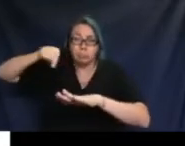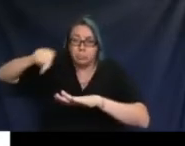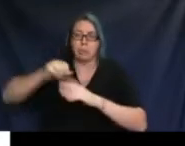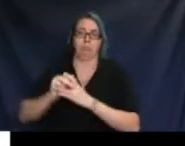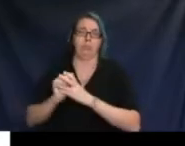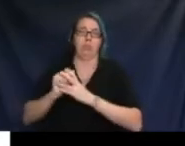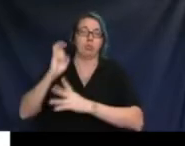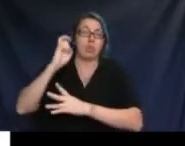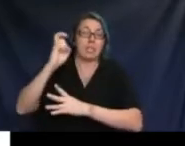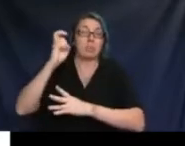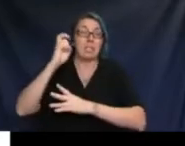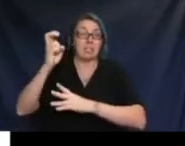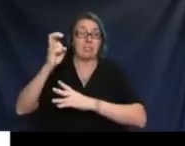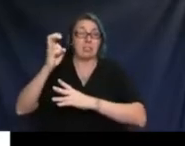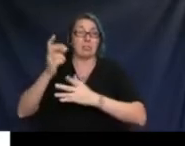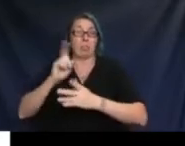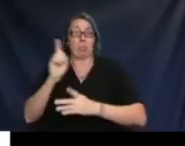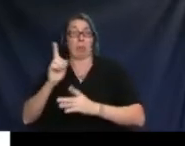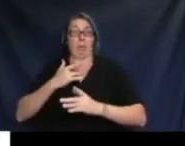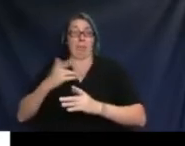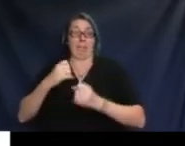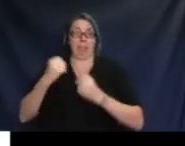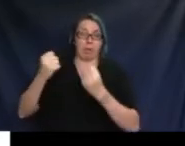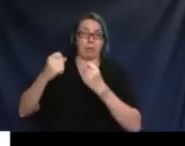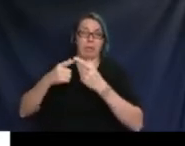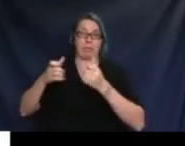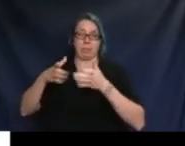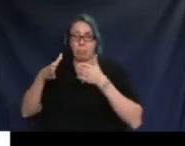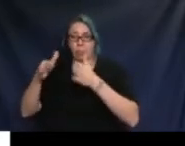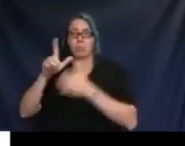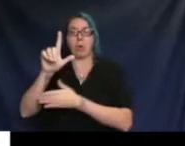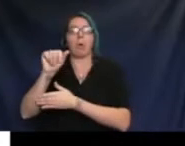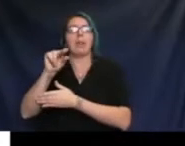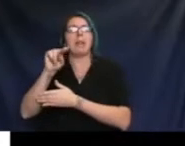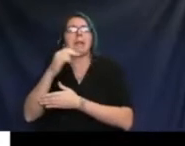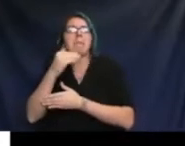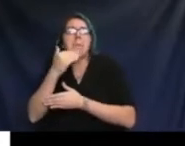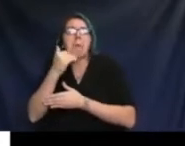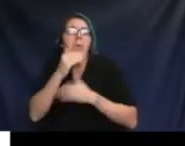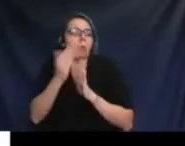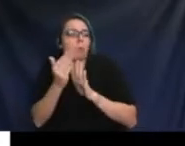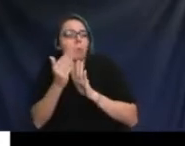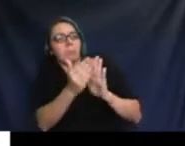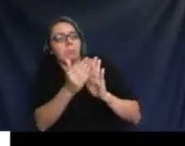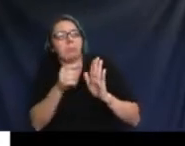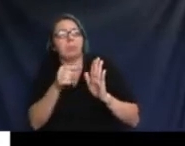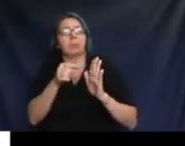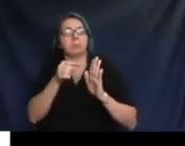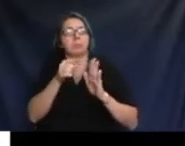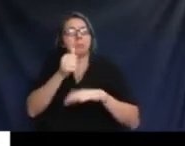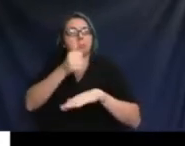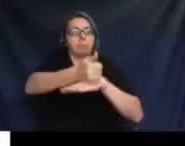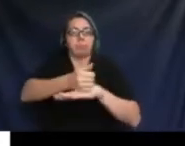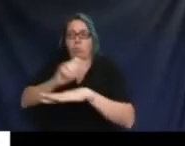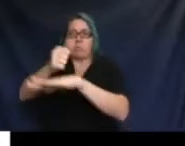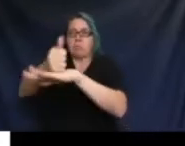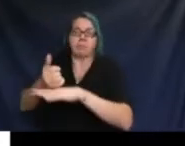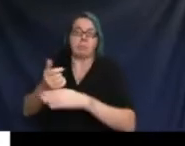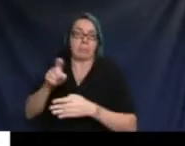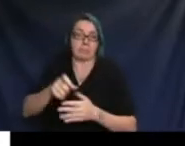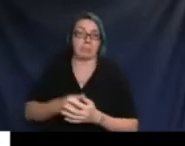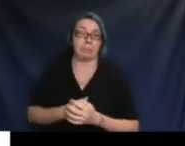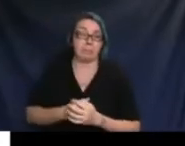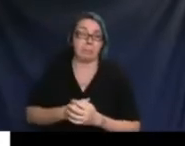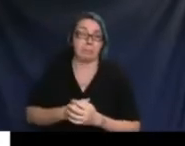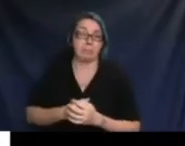legal definition, and the reason for that is that the funding provided for this particular program doesn't actually come